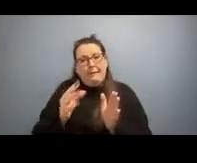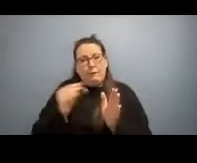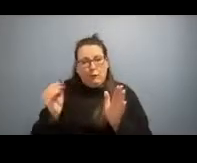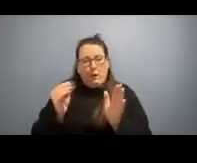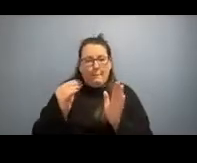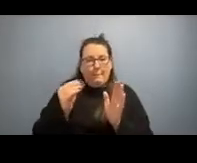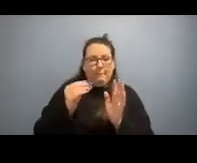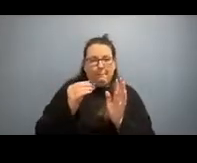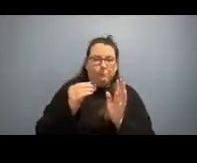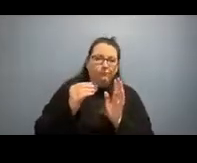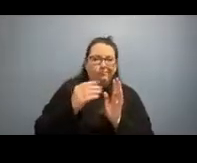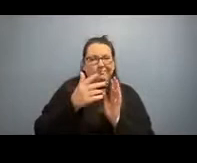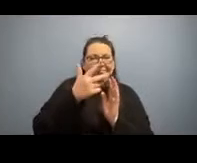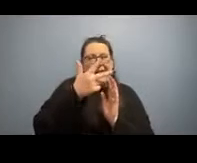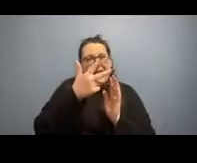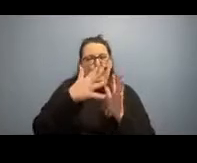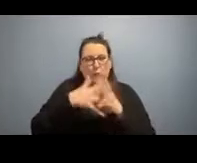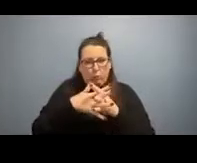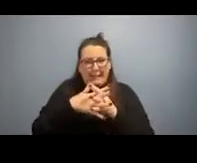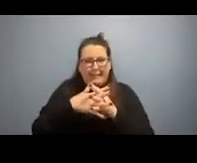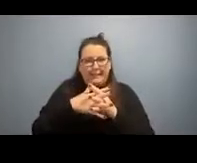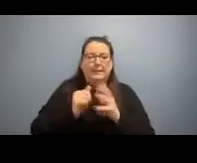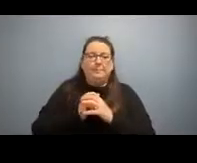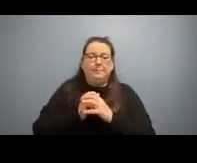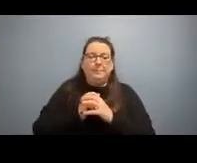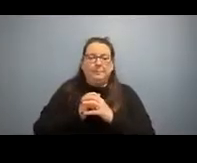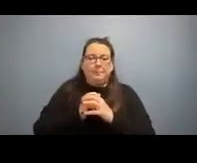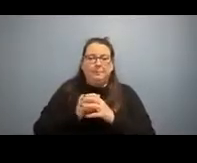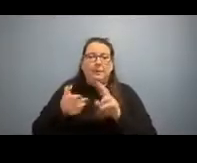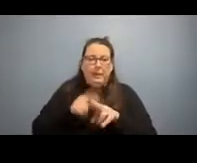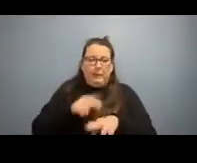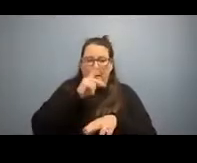weeks. Again, people over 60 been vaccinated, it